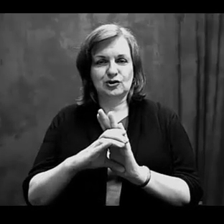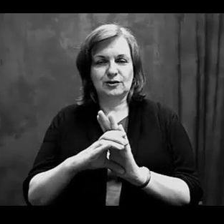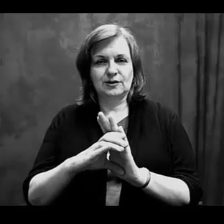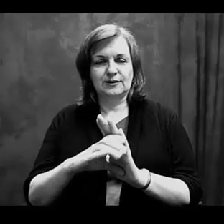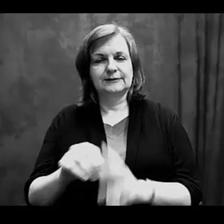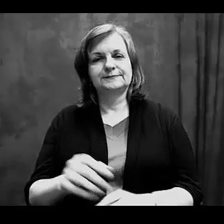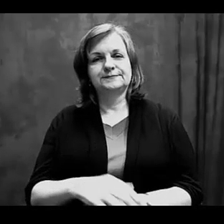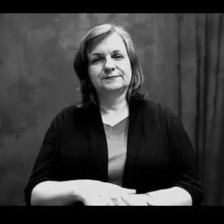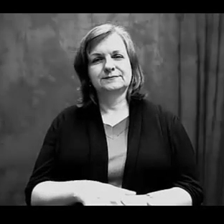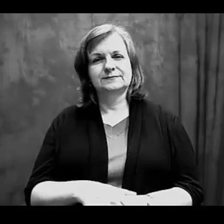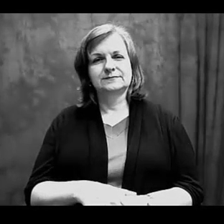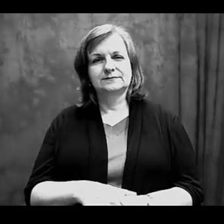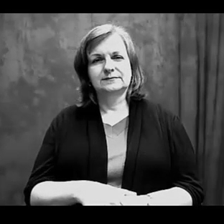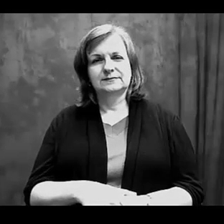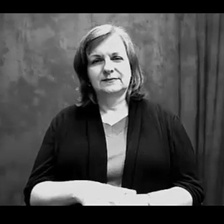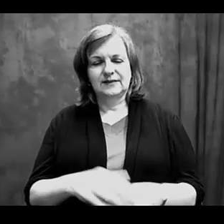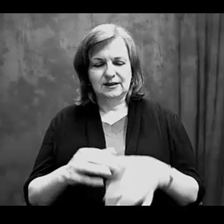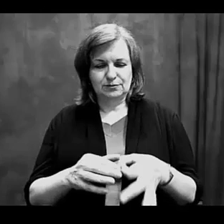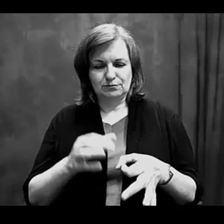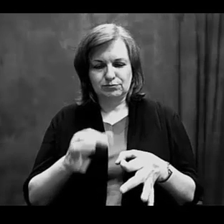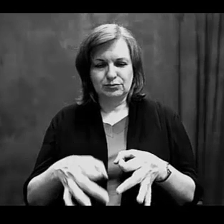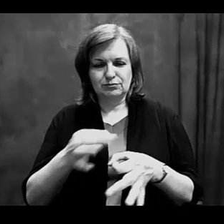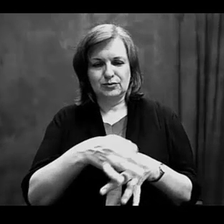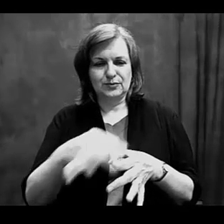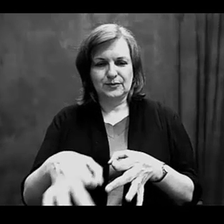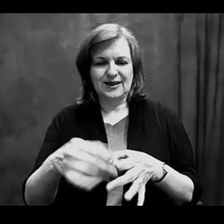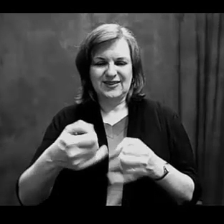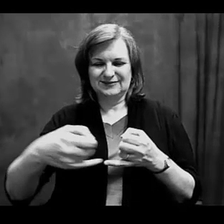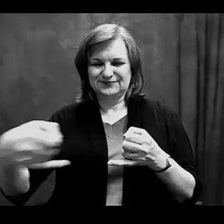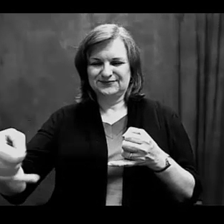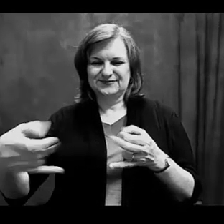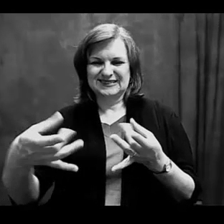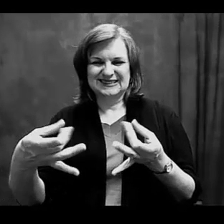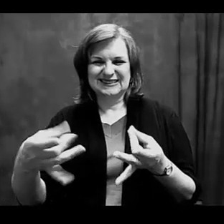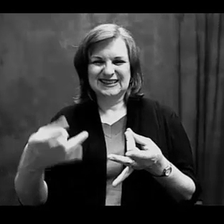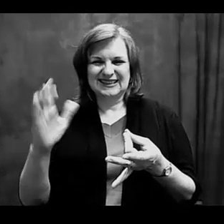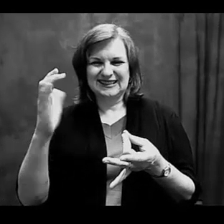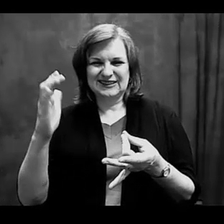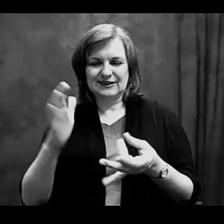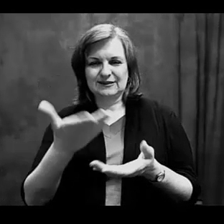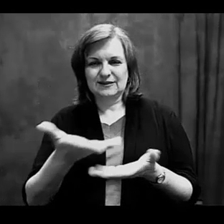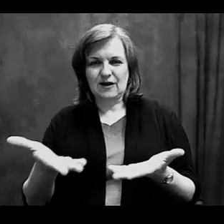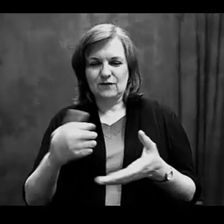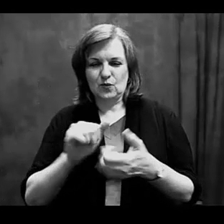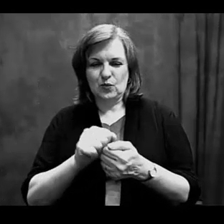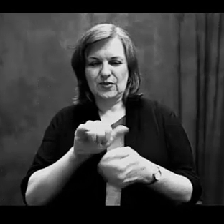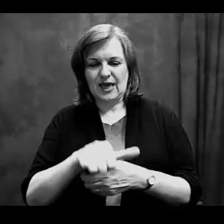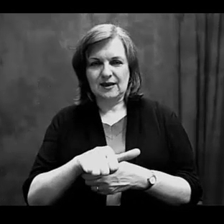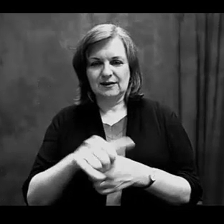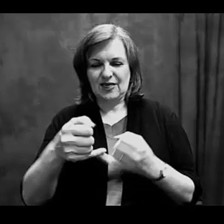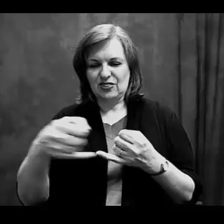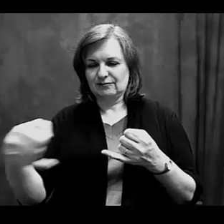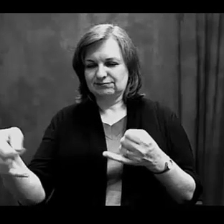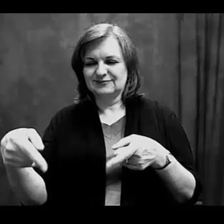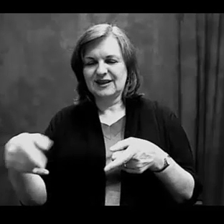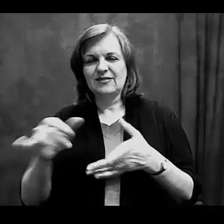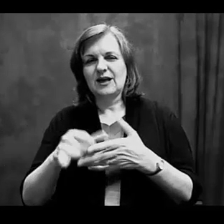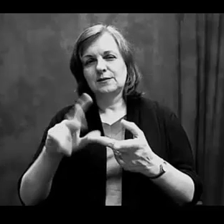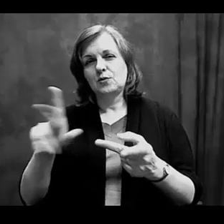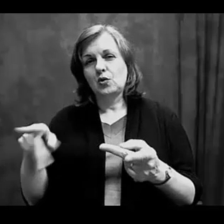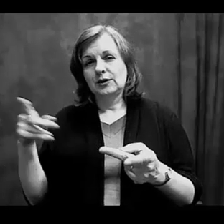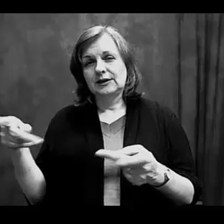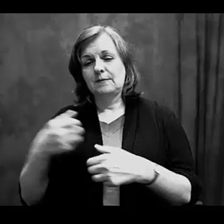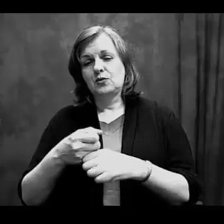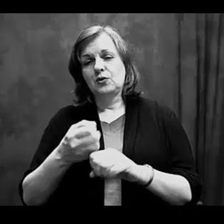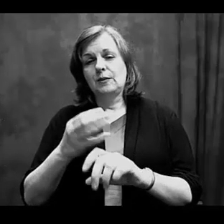clumps, and you see that there's a whole lot of kind of sticky looking stuff that comes